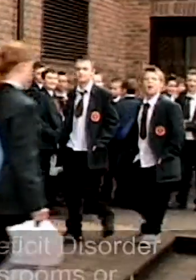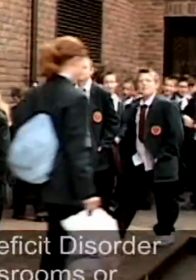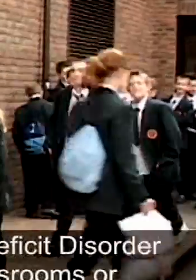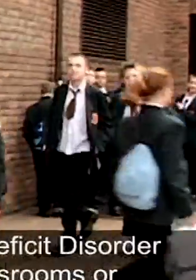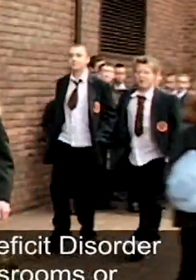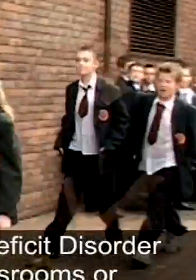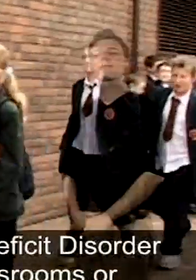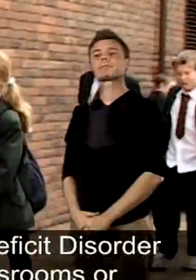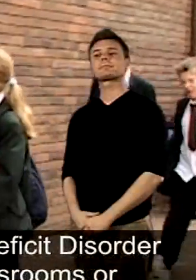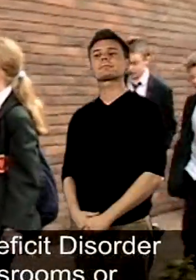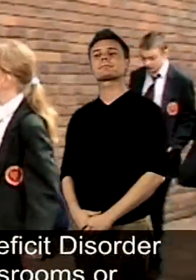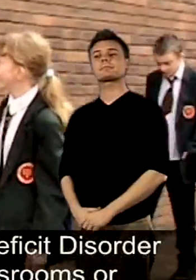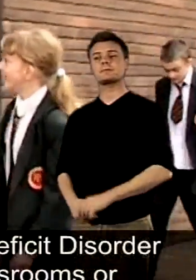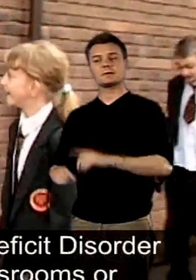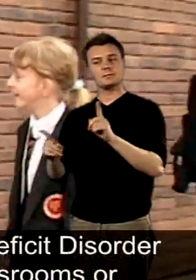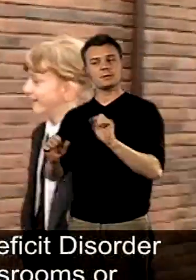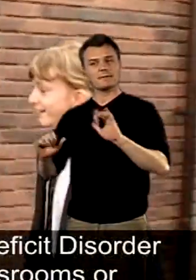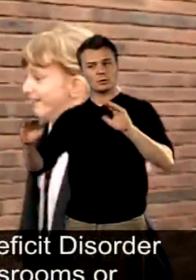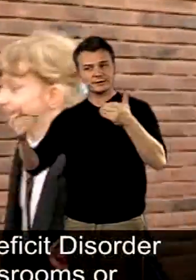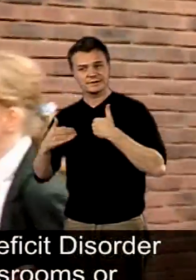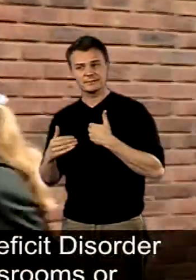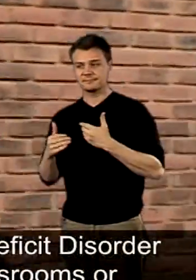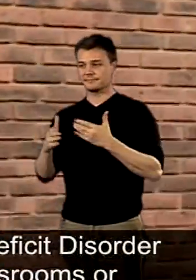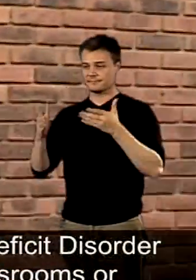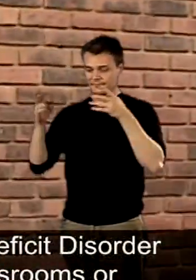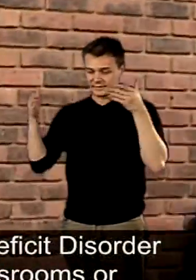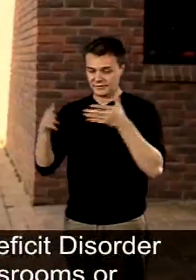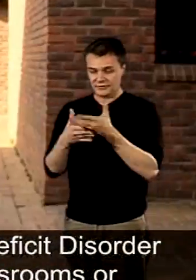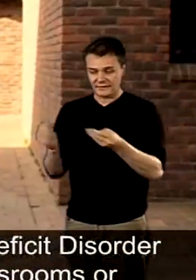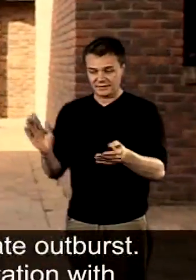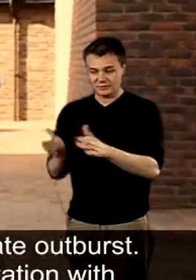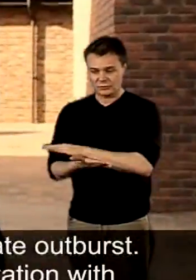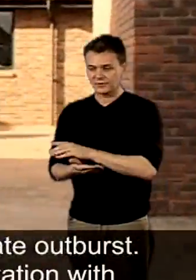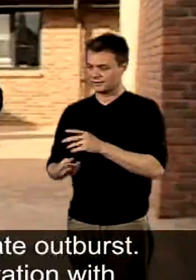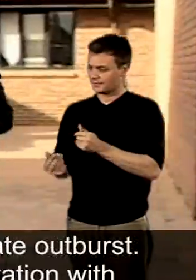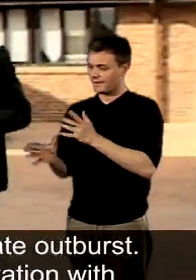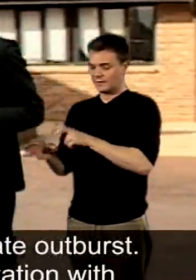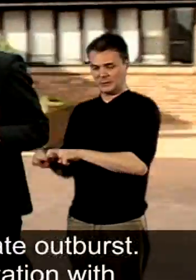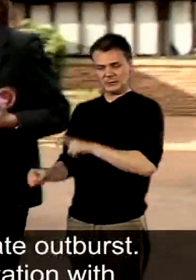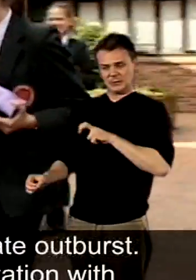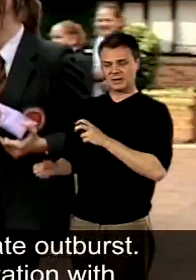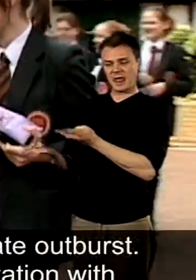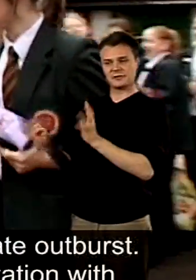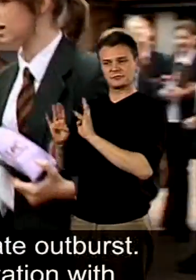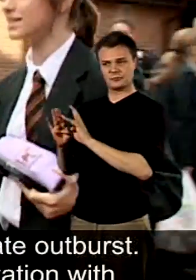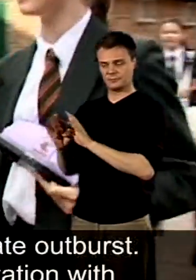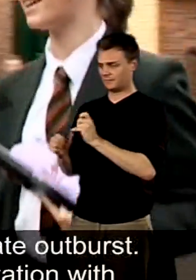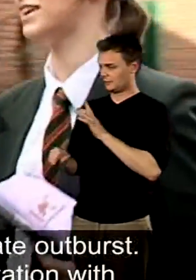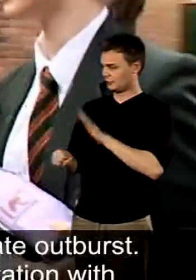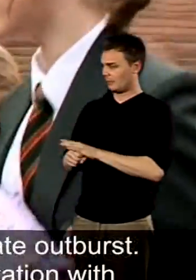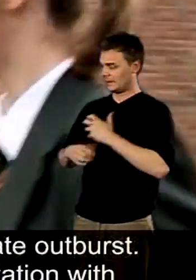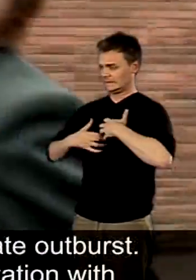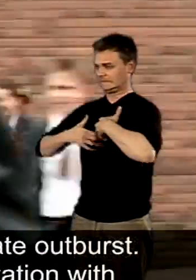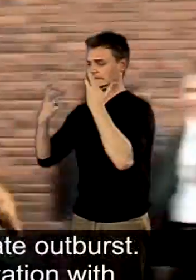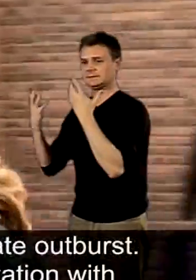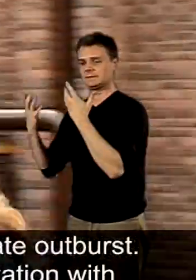Pupils with autism and attention deficit disorder may sometimes need to leave classrooms or situations to prevent an inappropriate outburst. At